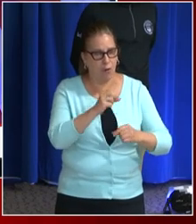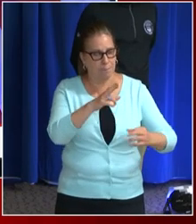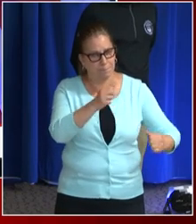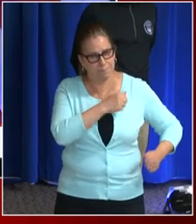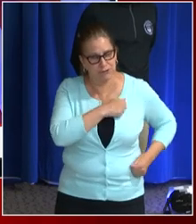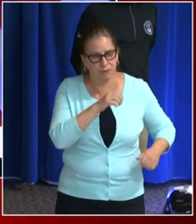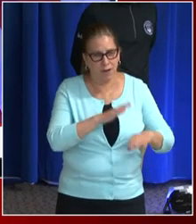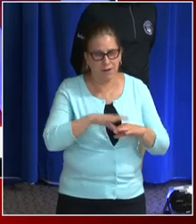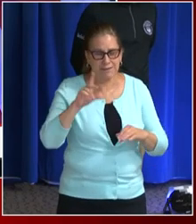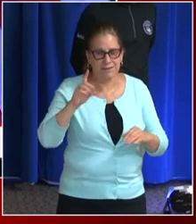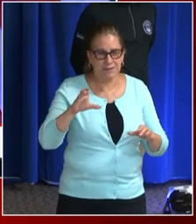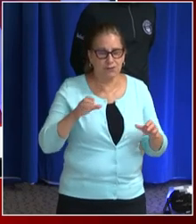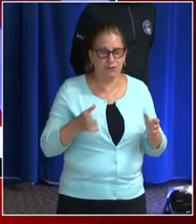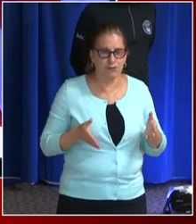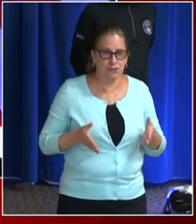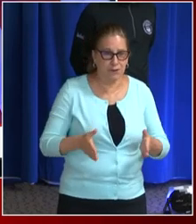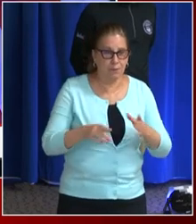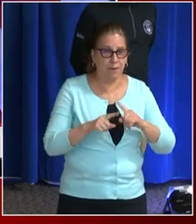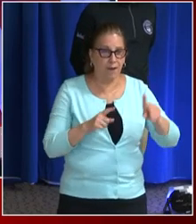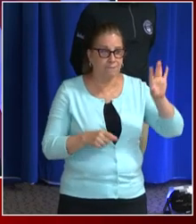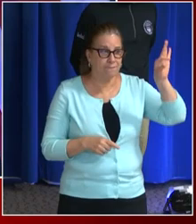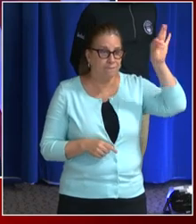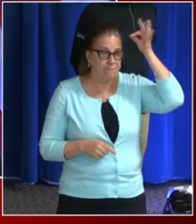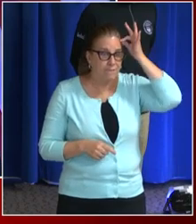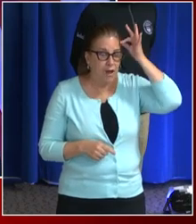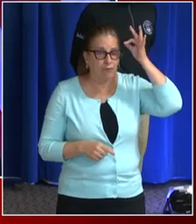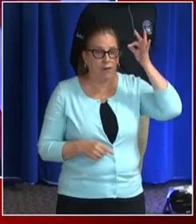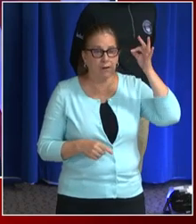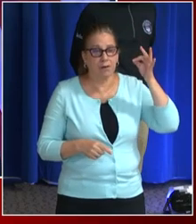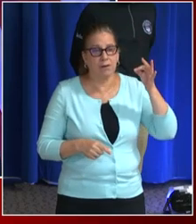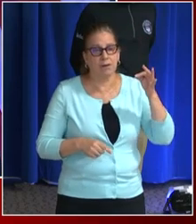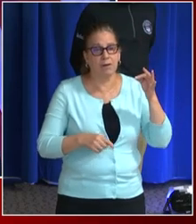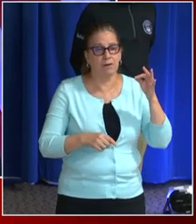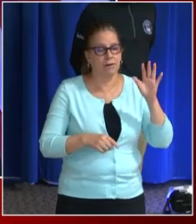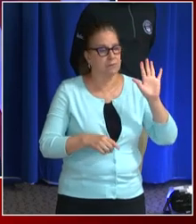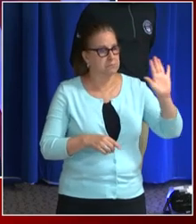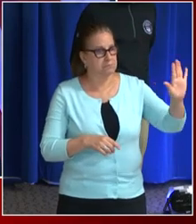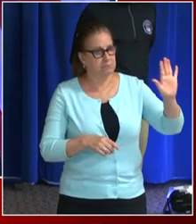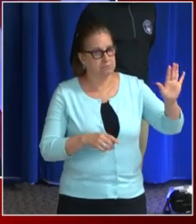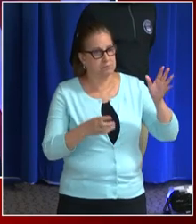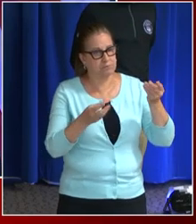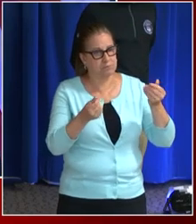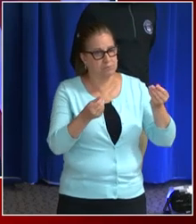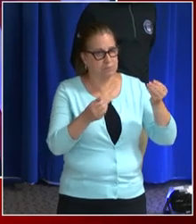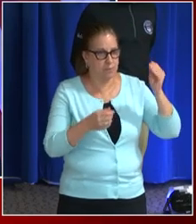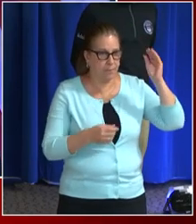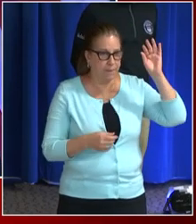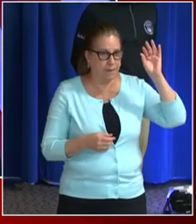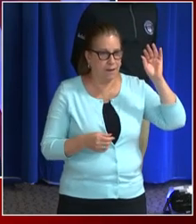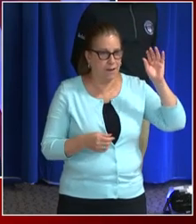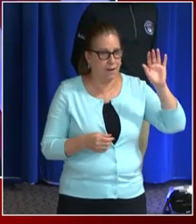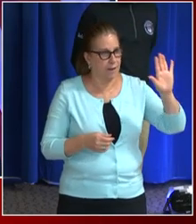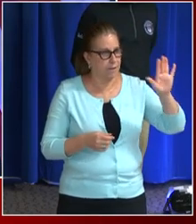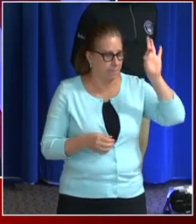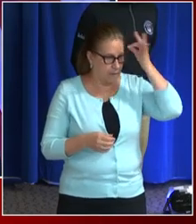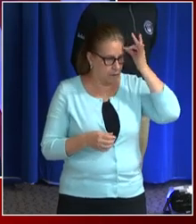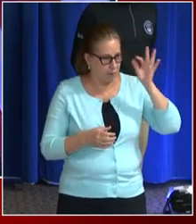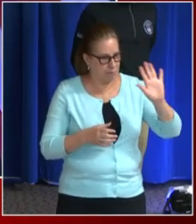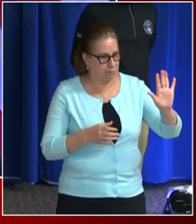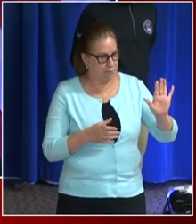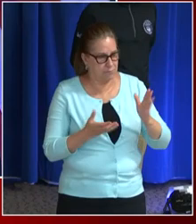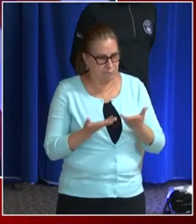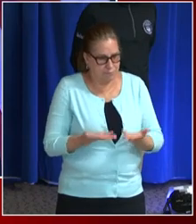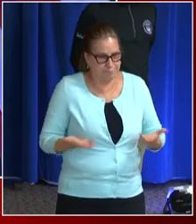Federal assets and monuments and memorials are appropriate for federal assets. I already mentioned the